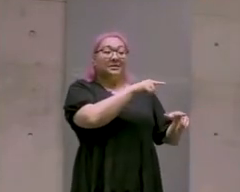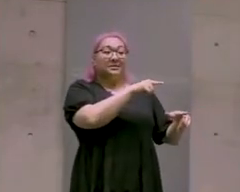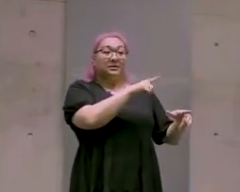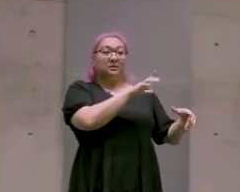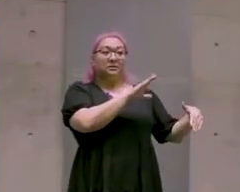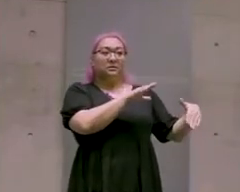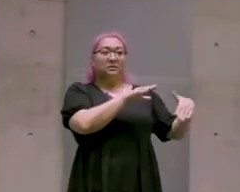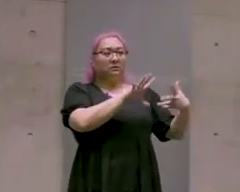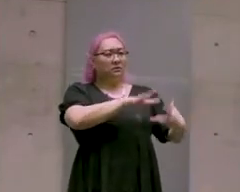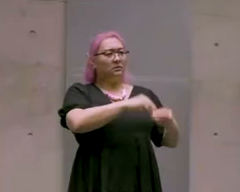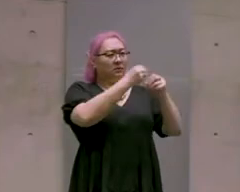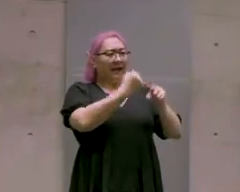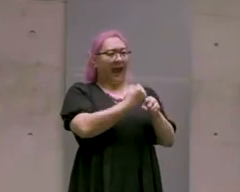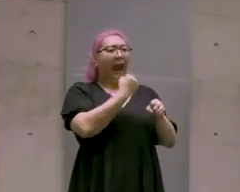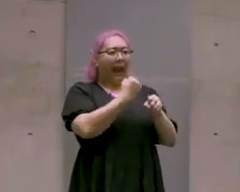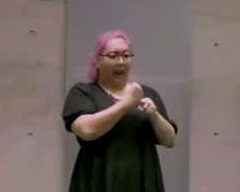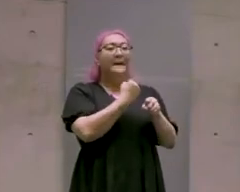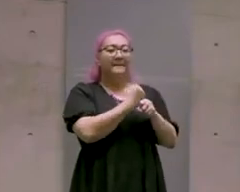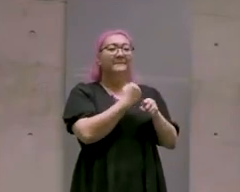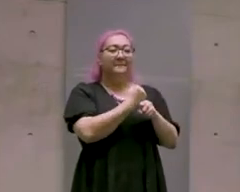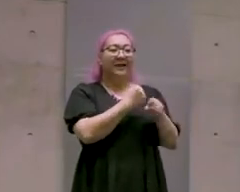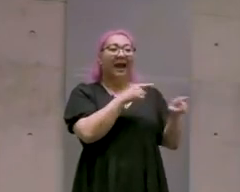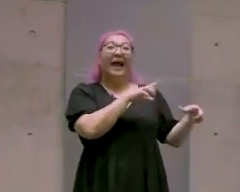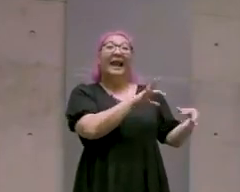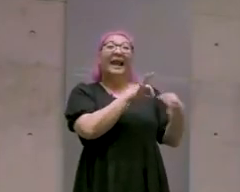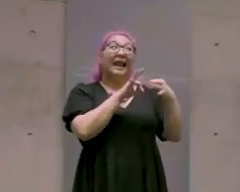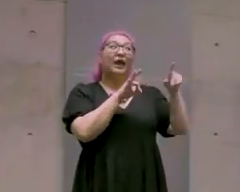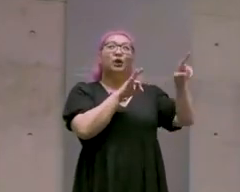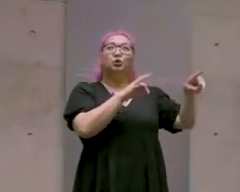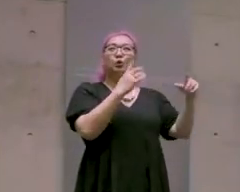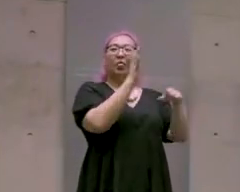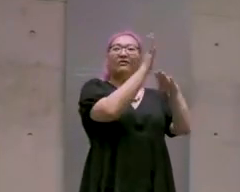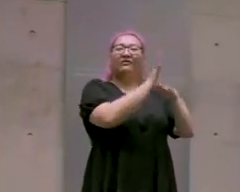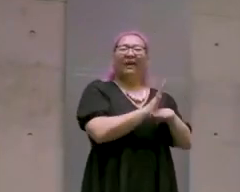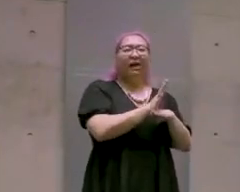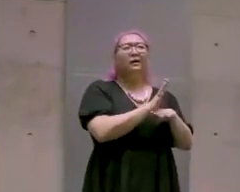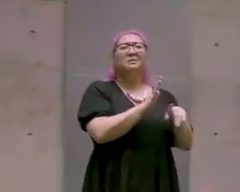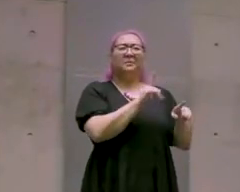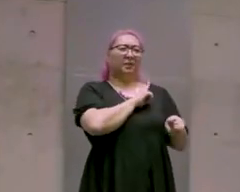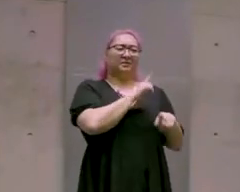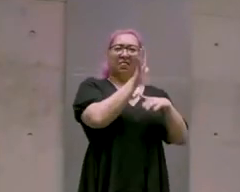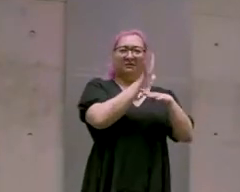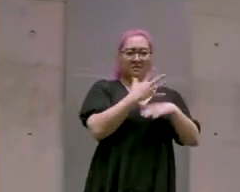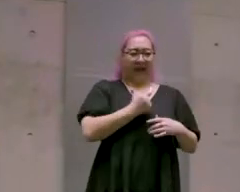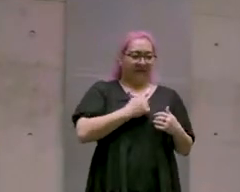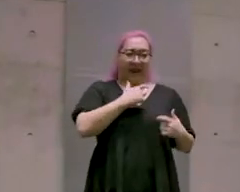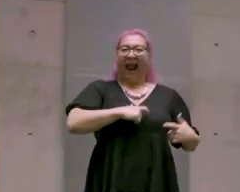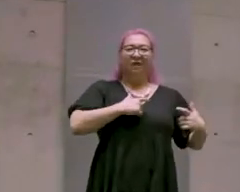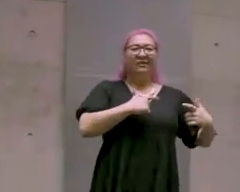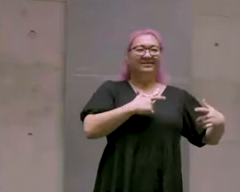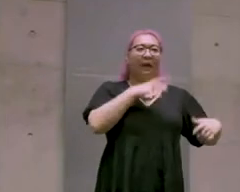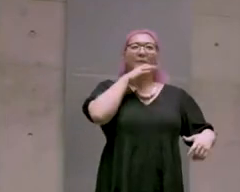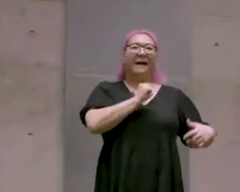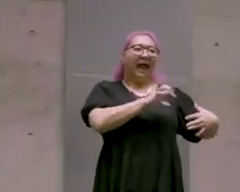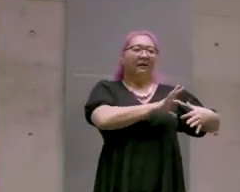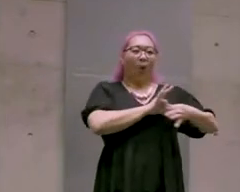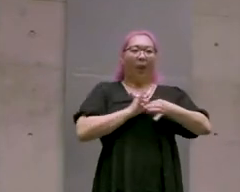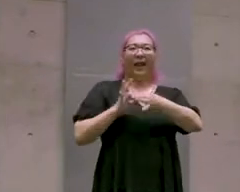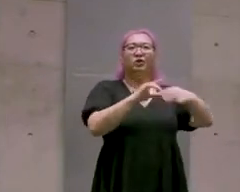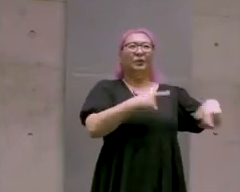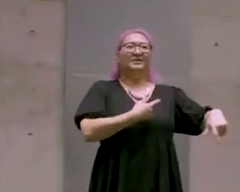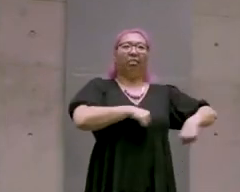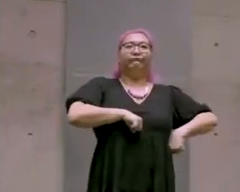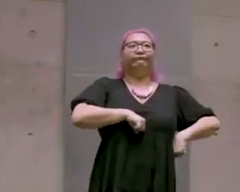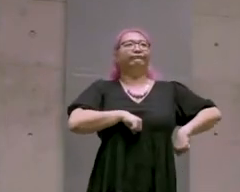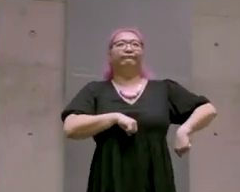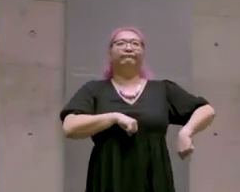like characters chained together. Like if you had a bunch of characters who were kind of tethered to each other and the mechanics you could build around that. And I didn't know how to make chains, so I just